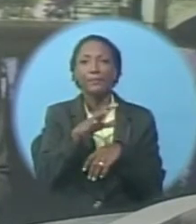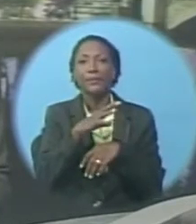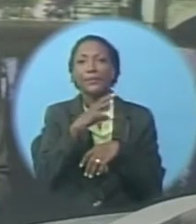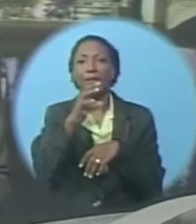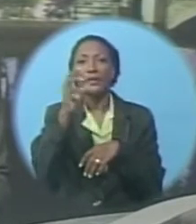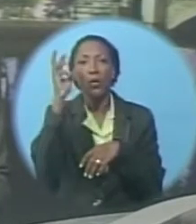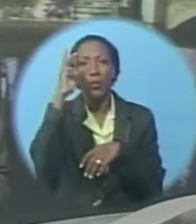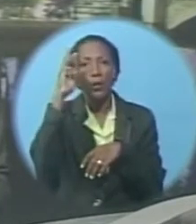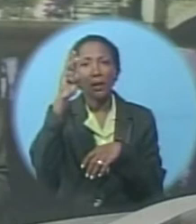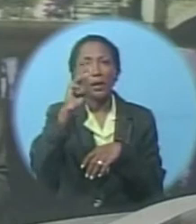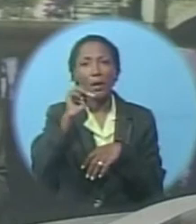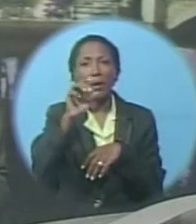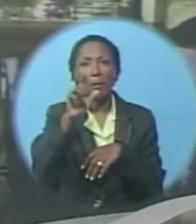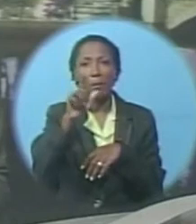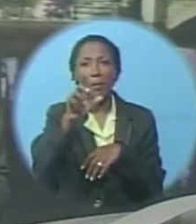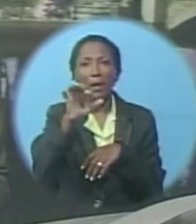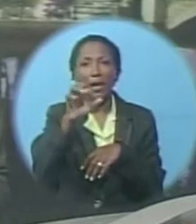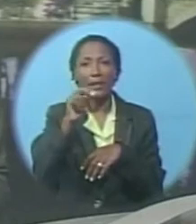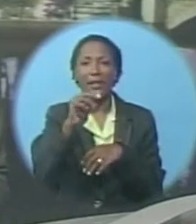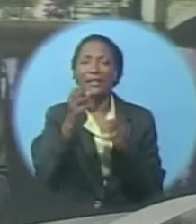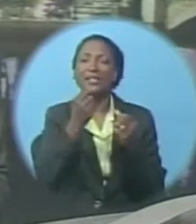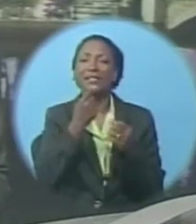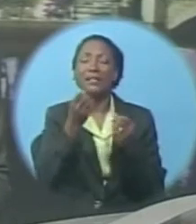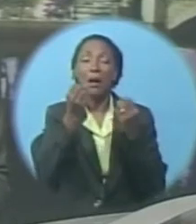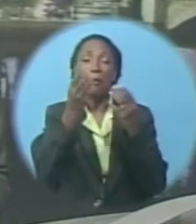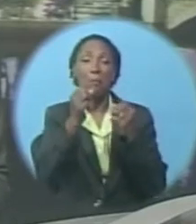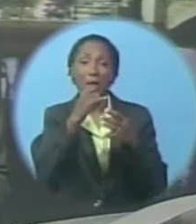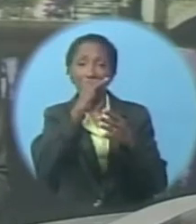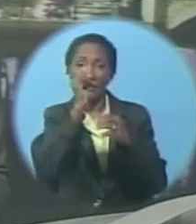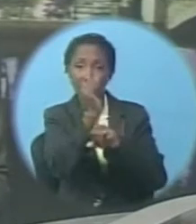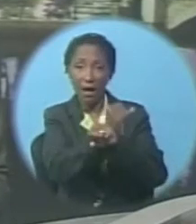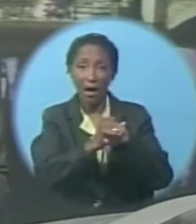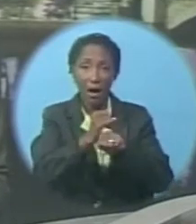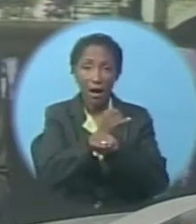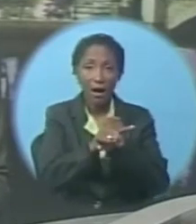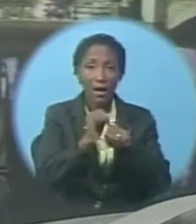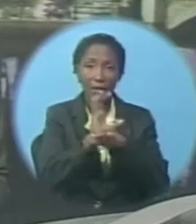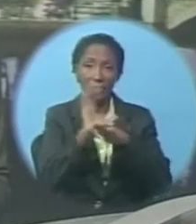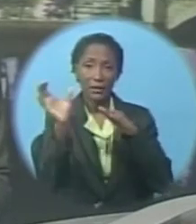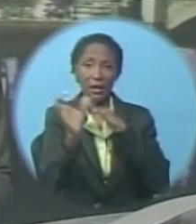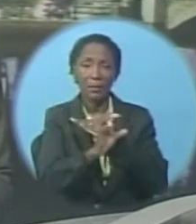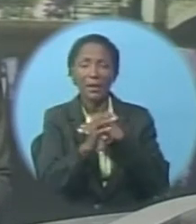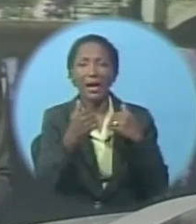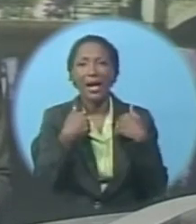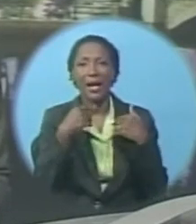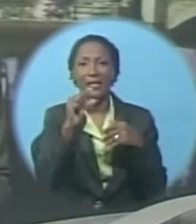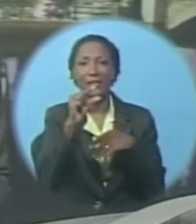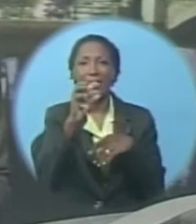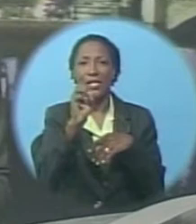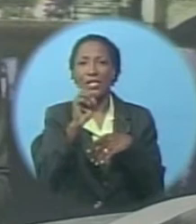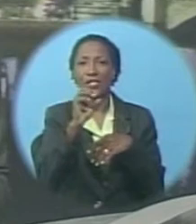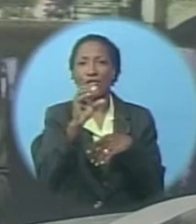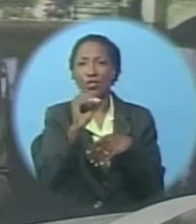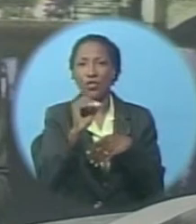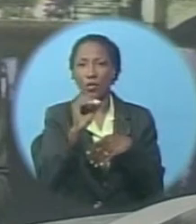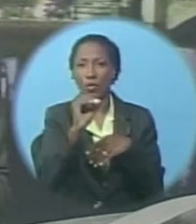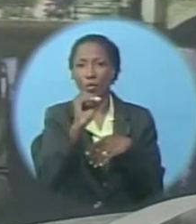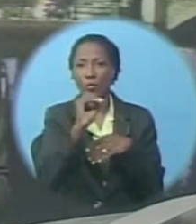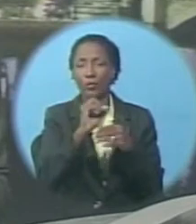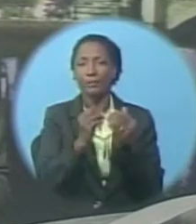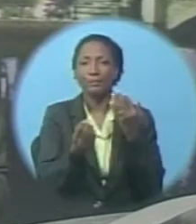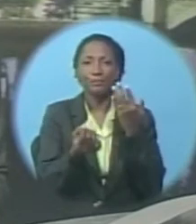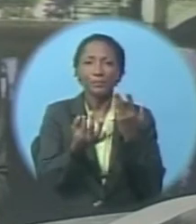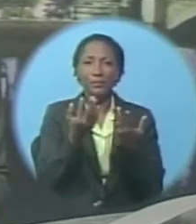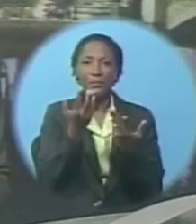Marlin says while several of the islands in the Caribbean have geothermal energy potential, it wouldn't make sense for all of them to get